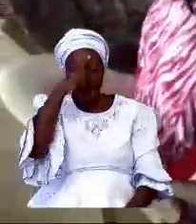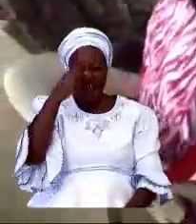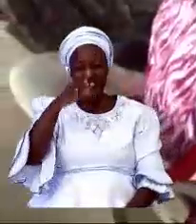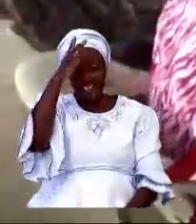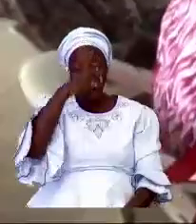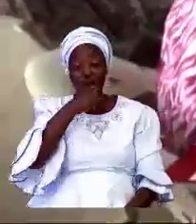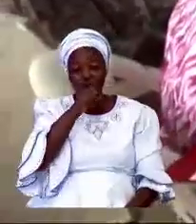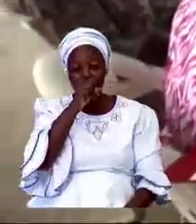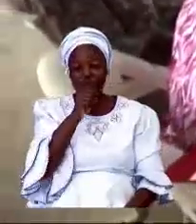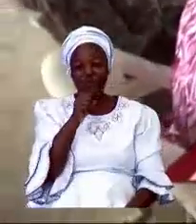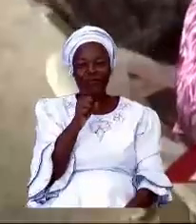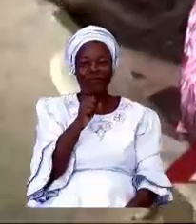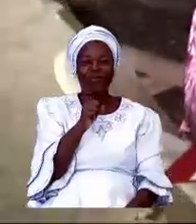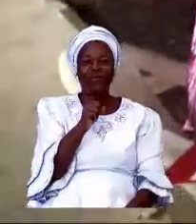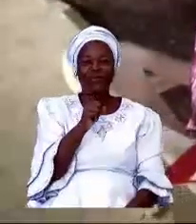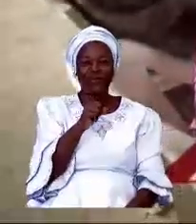Say, sorry, sir.